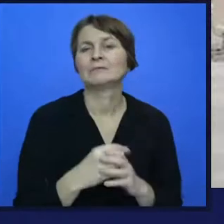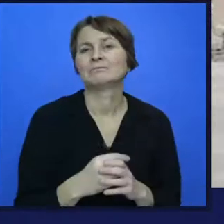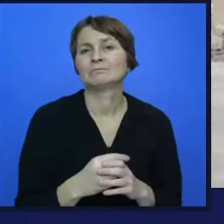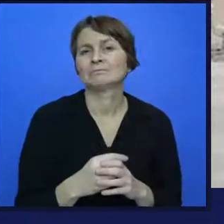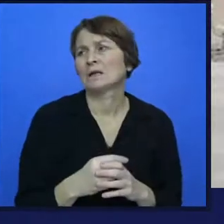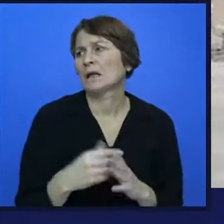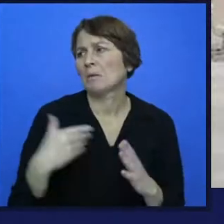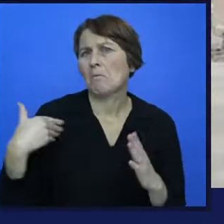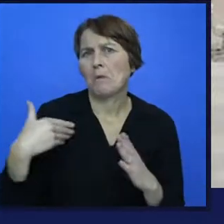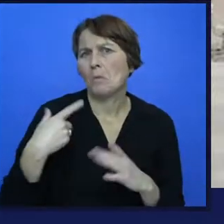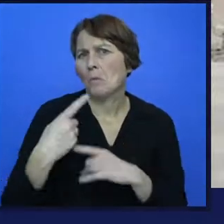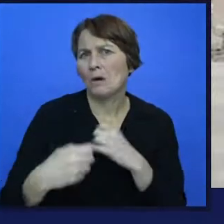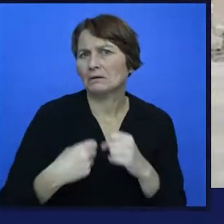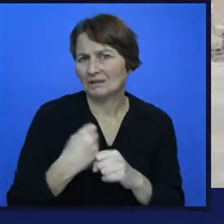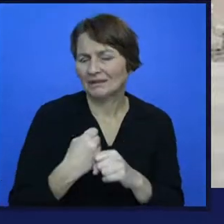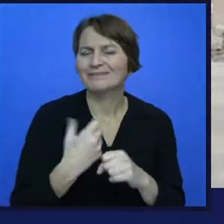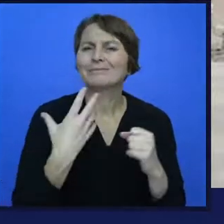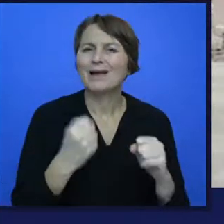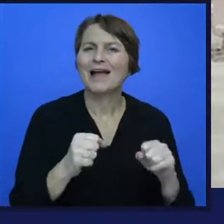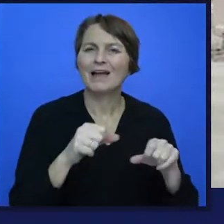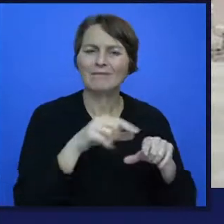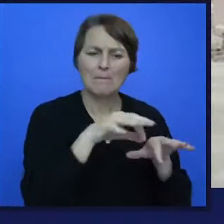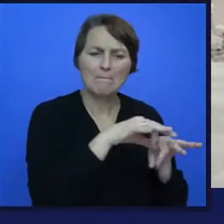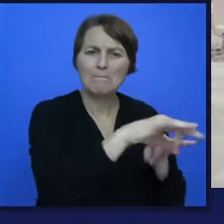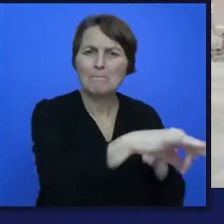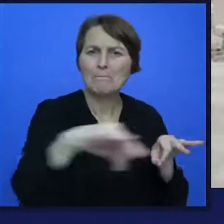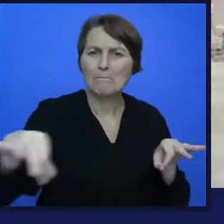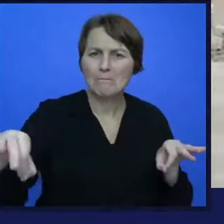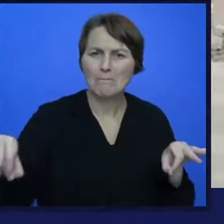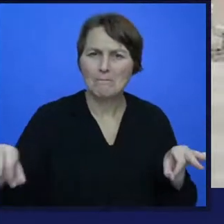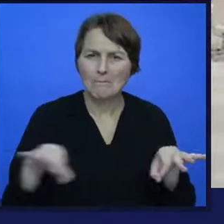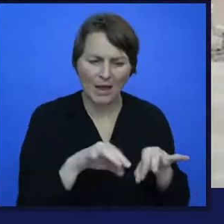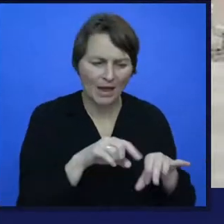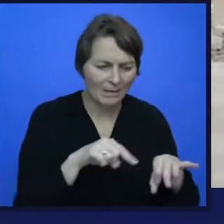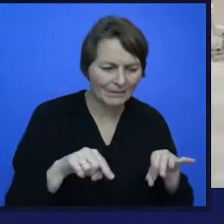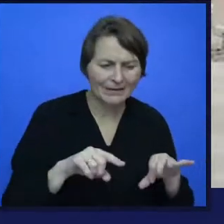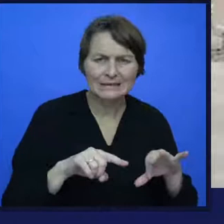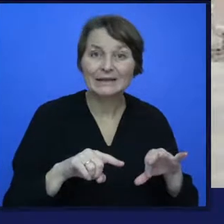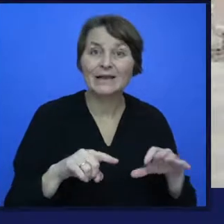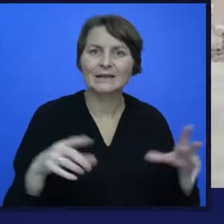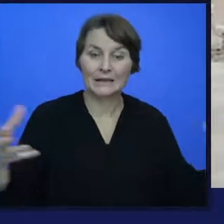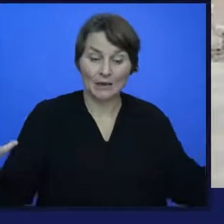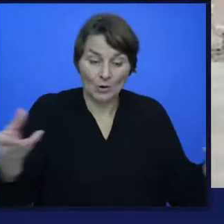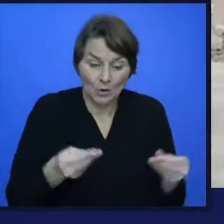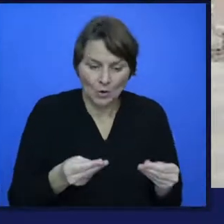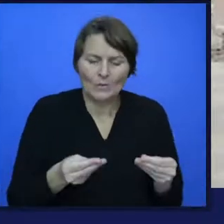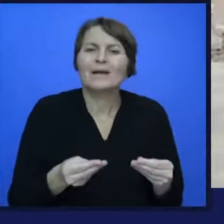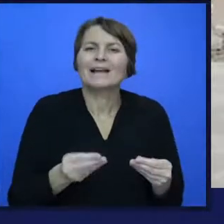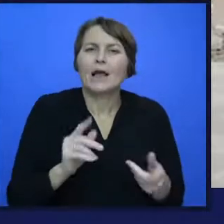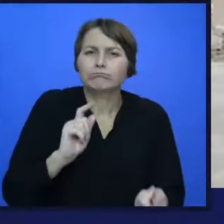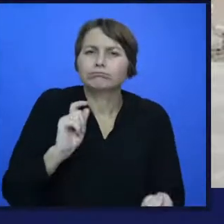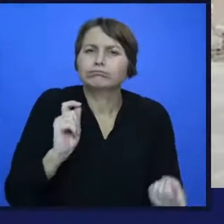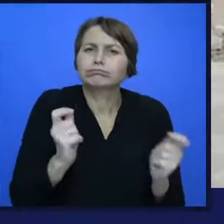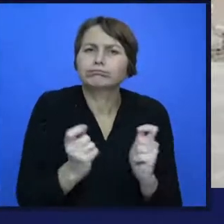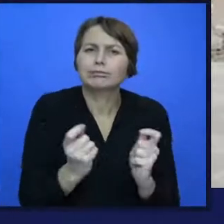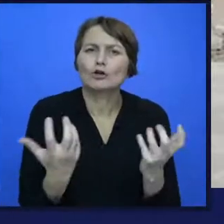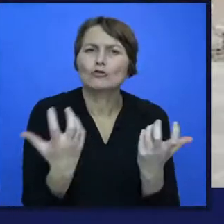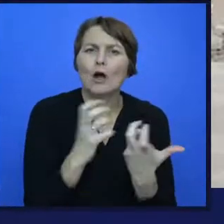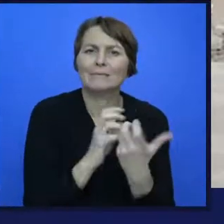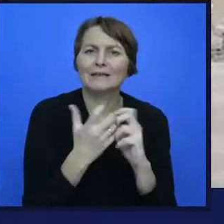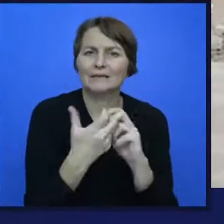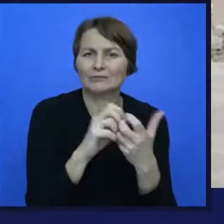it's just a sort of combination of all the different technologies, as well as the technologies themselves being more available.